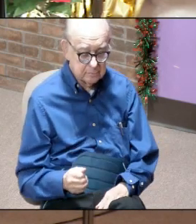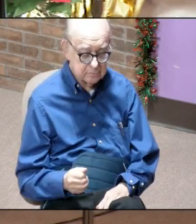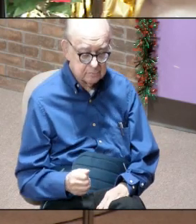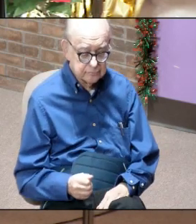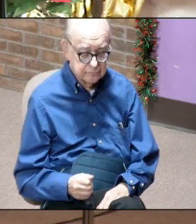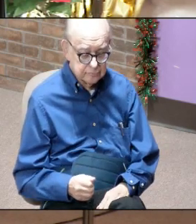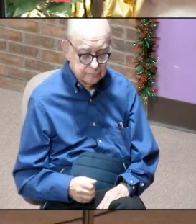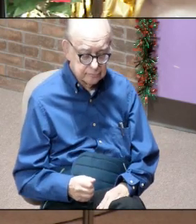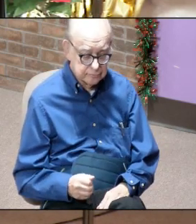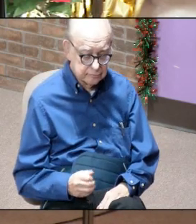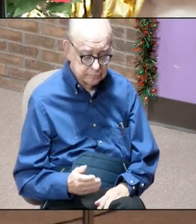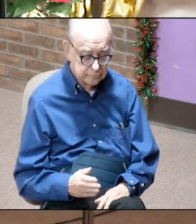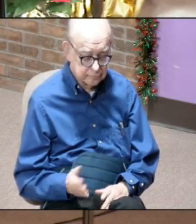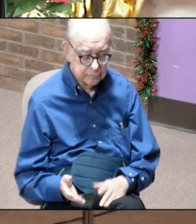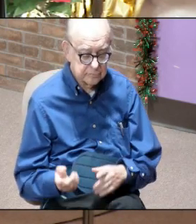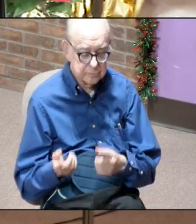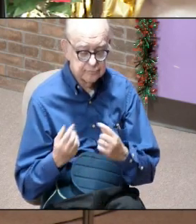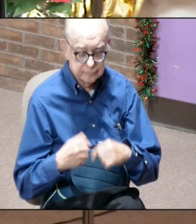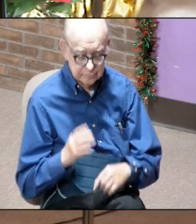Death is coming.